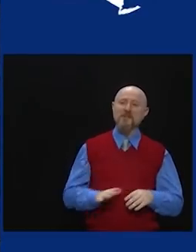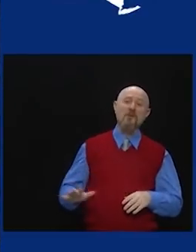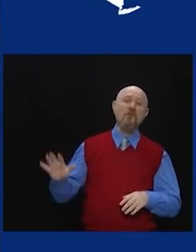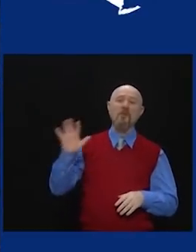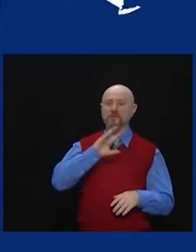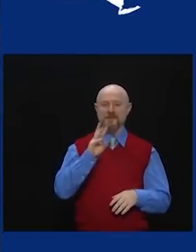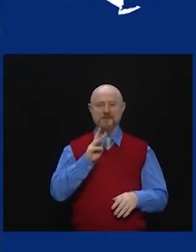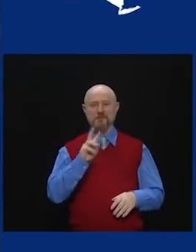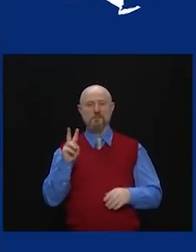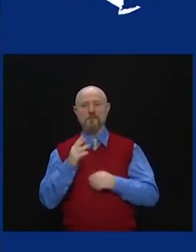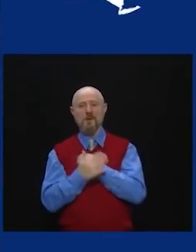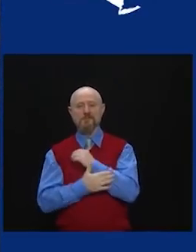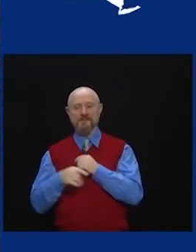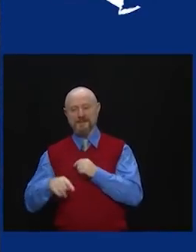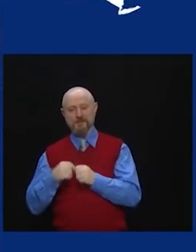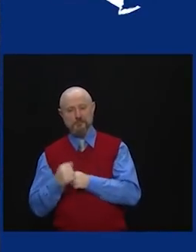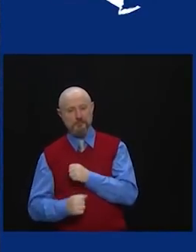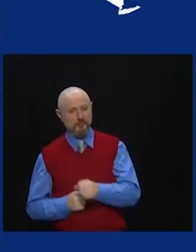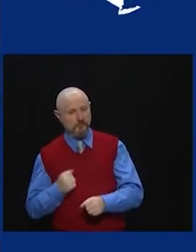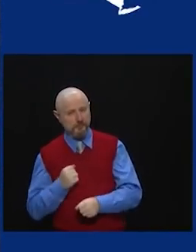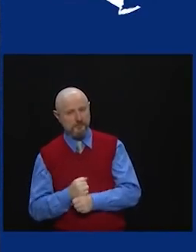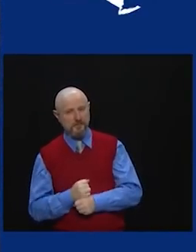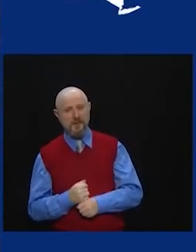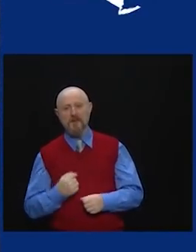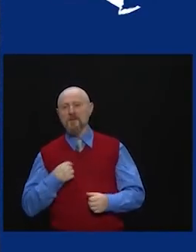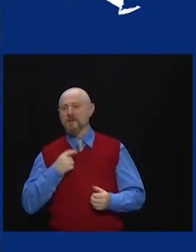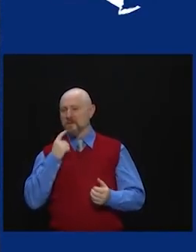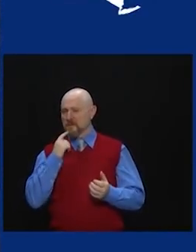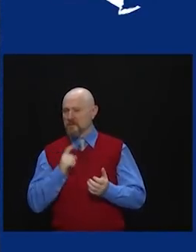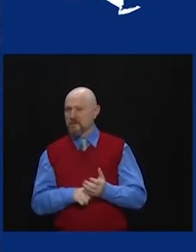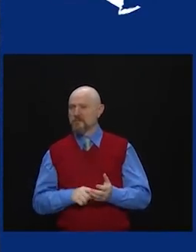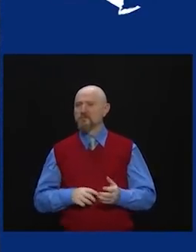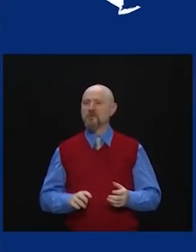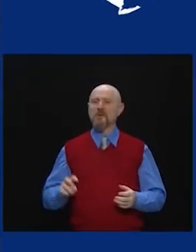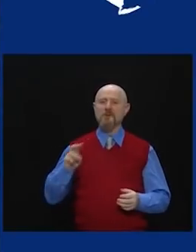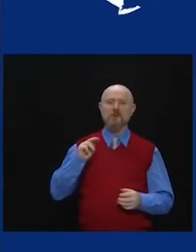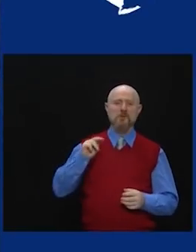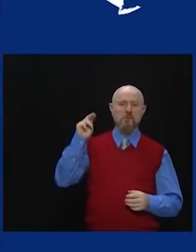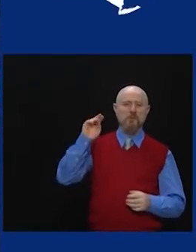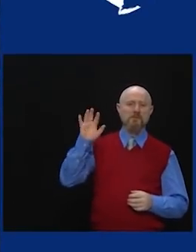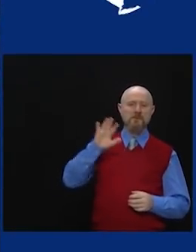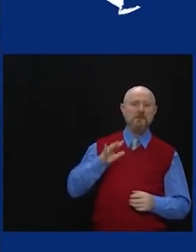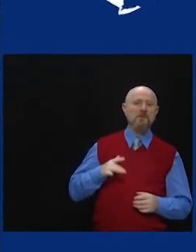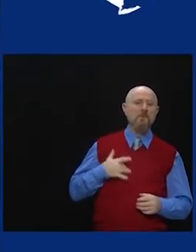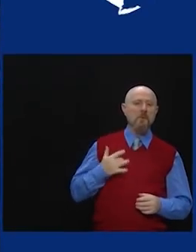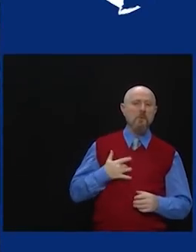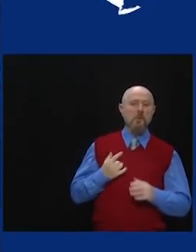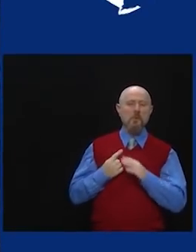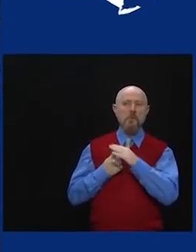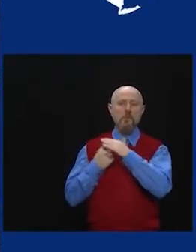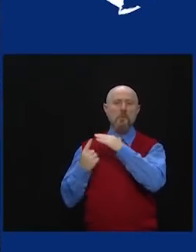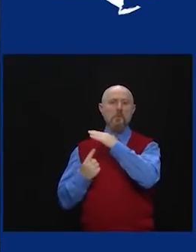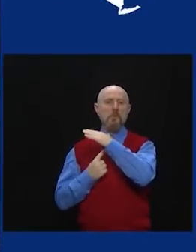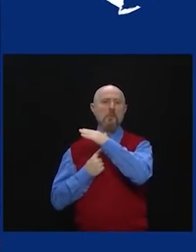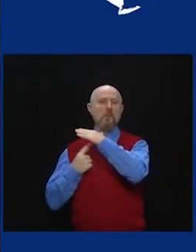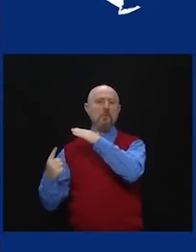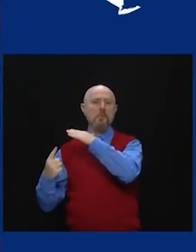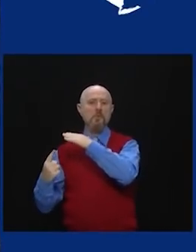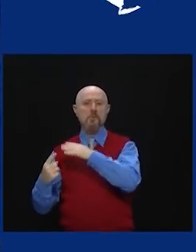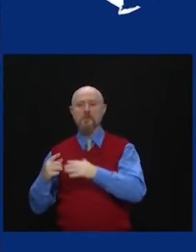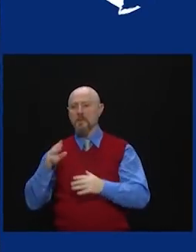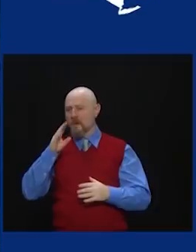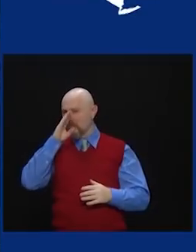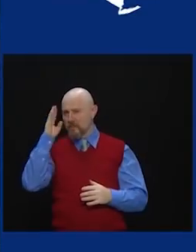up there, there is a certain remoteness. I mean, these people are far from other hospitals in an area where there's